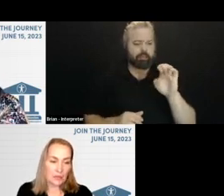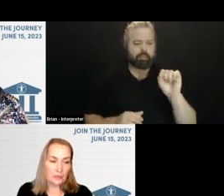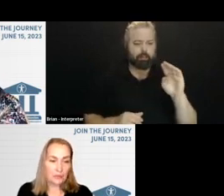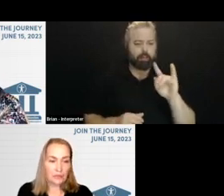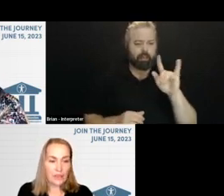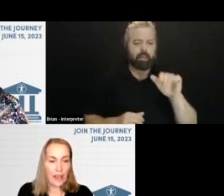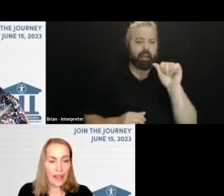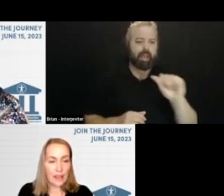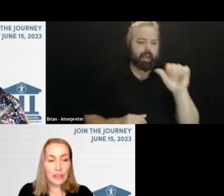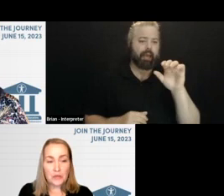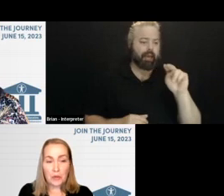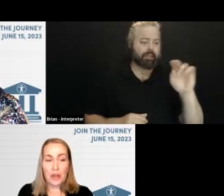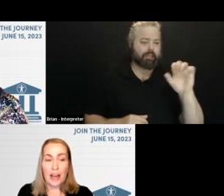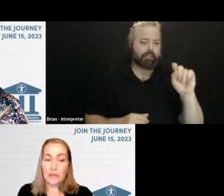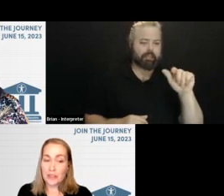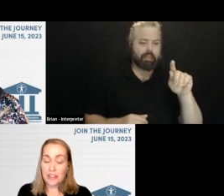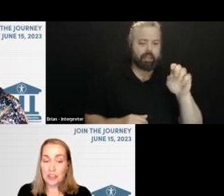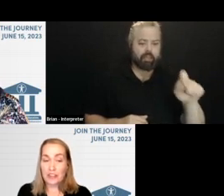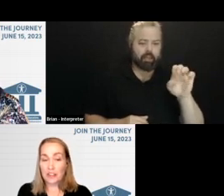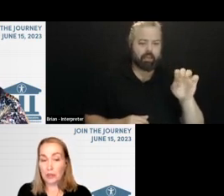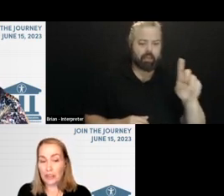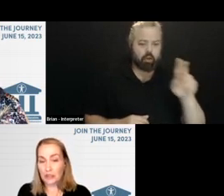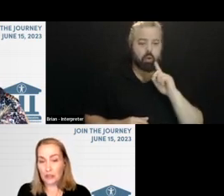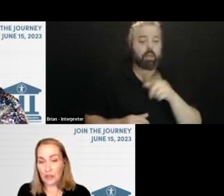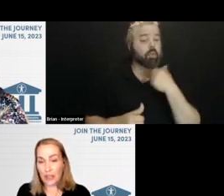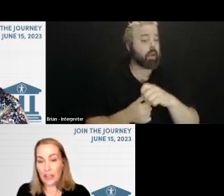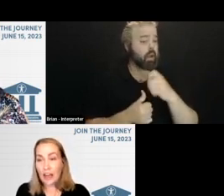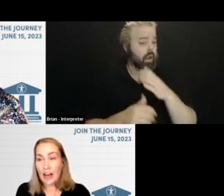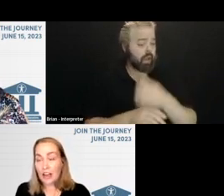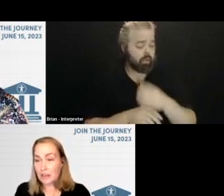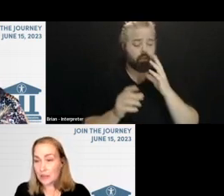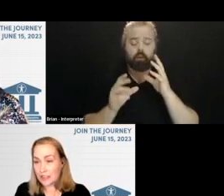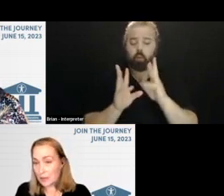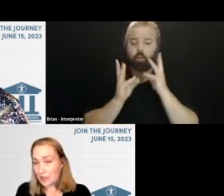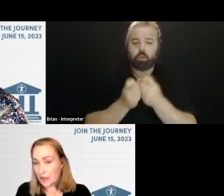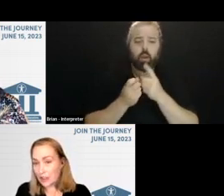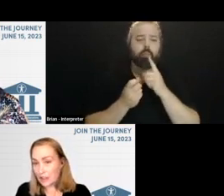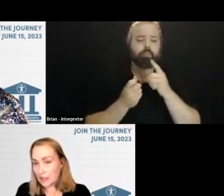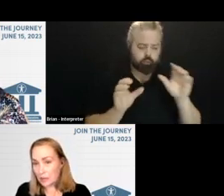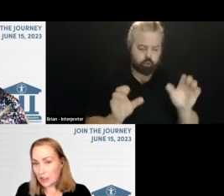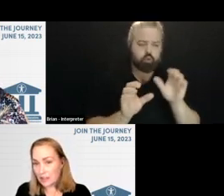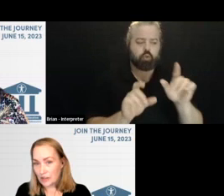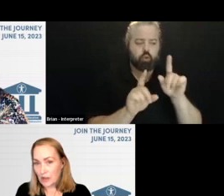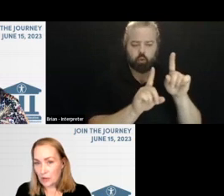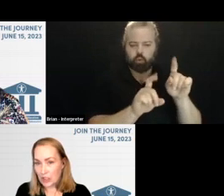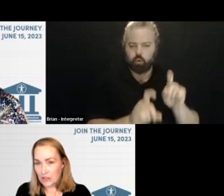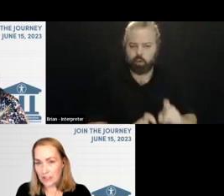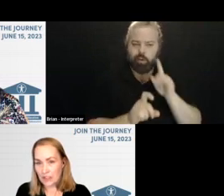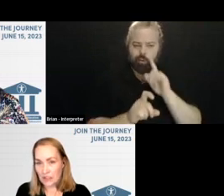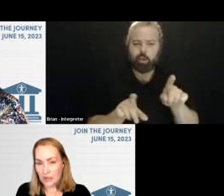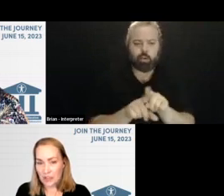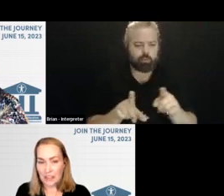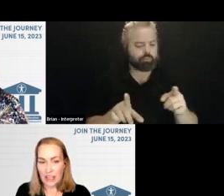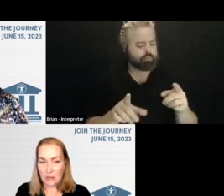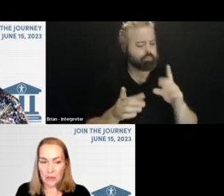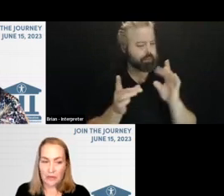accessibility@ncstate.edu. And please remember after the session to complete your survey. You can use the same survey link to complete a survey for each of the